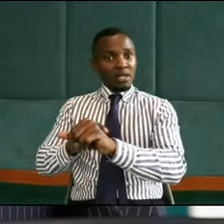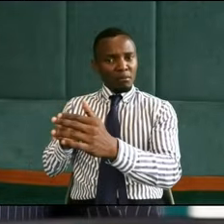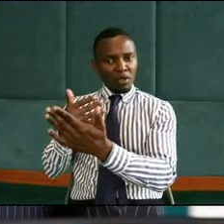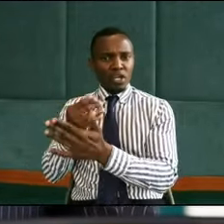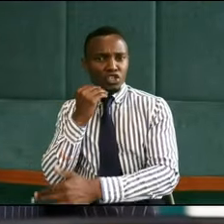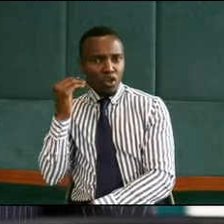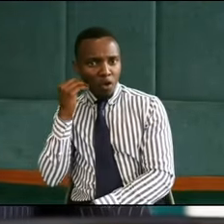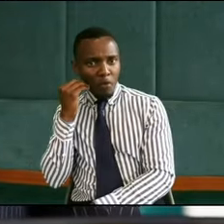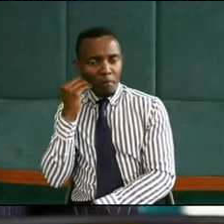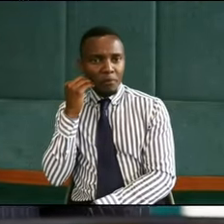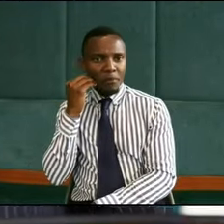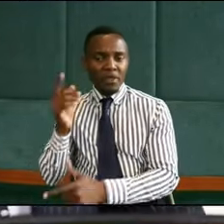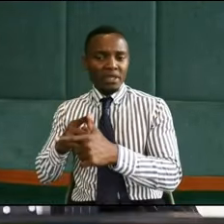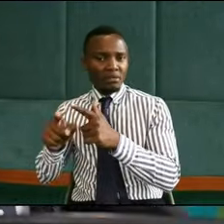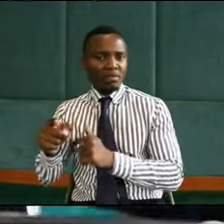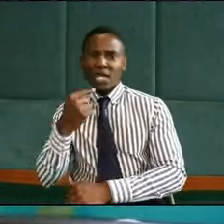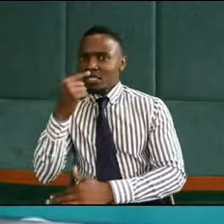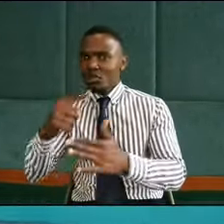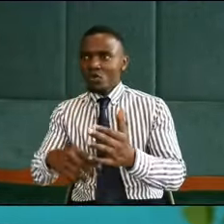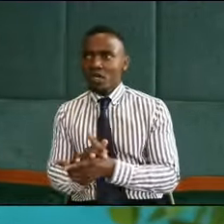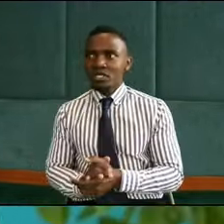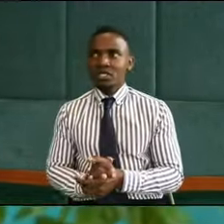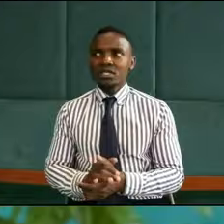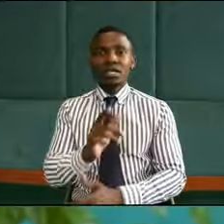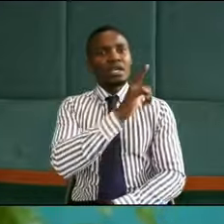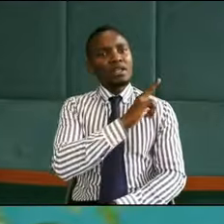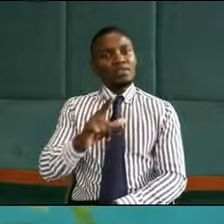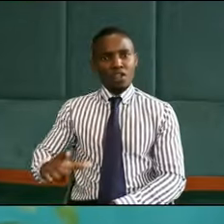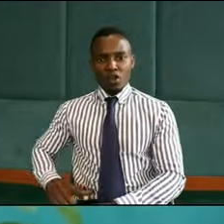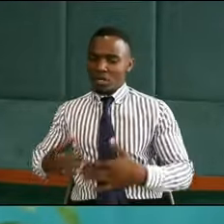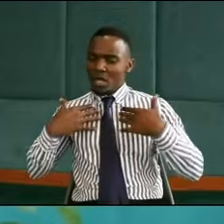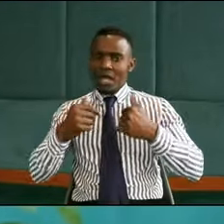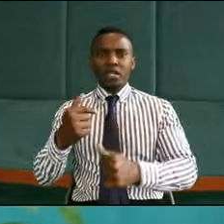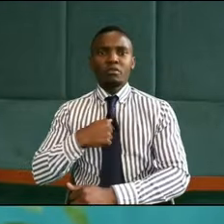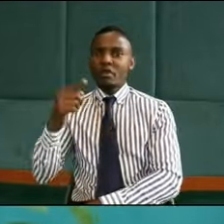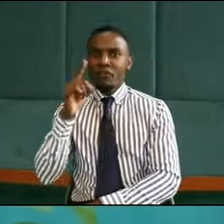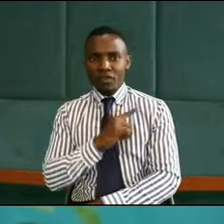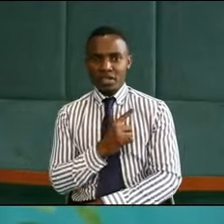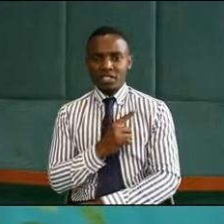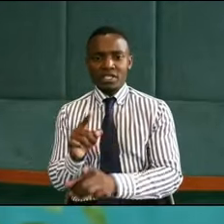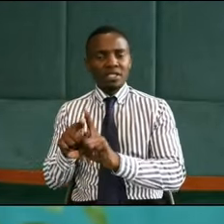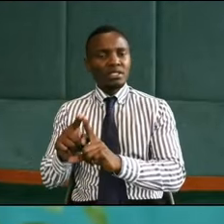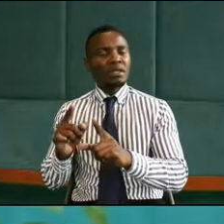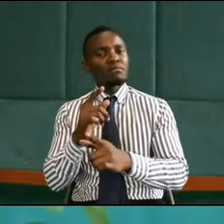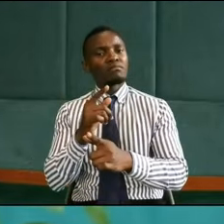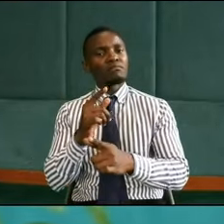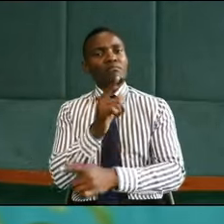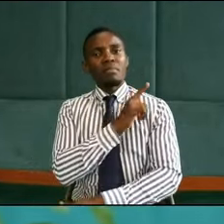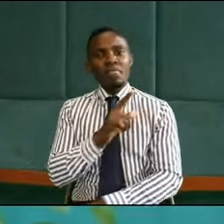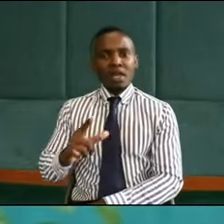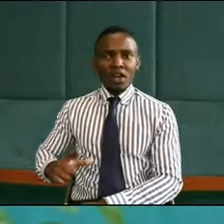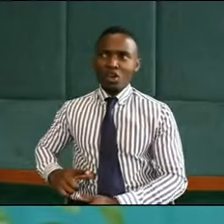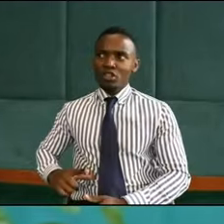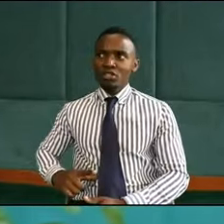Karen, and she said, the Lord healed me. The Lord restored my health.